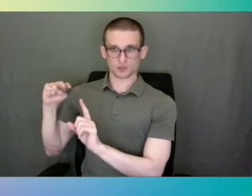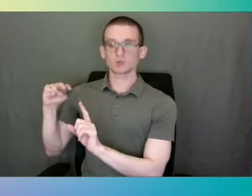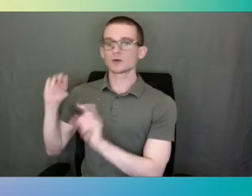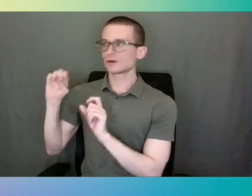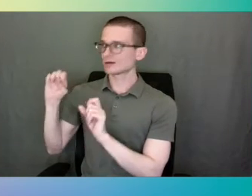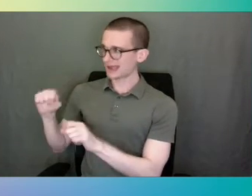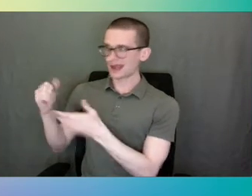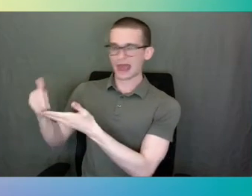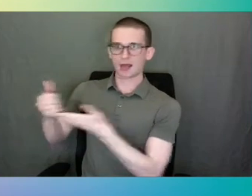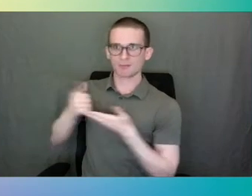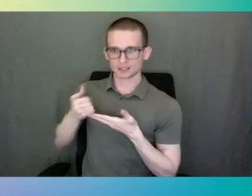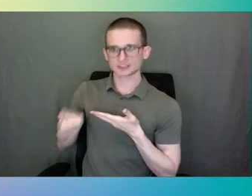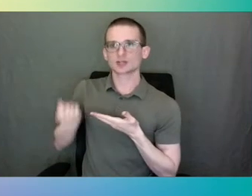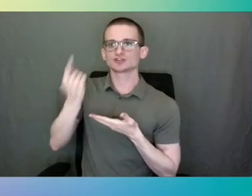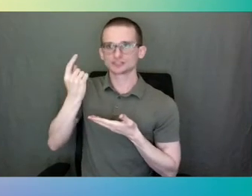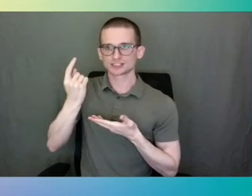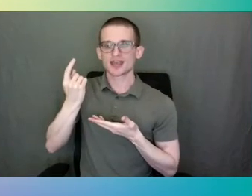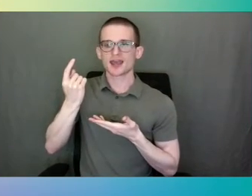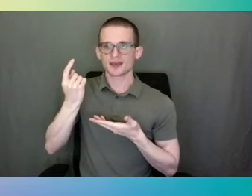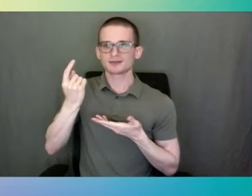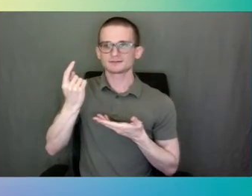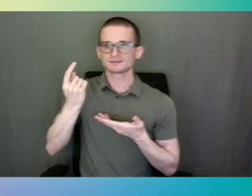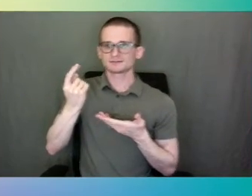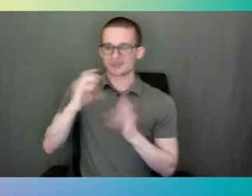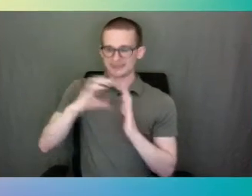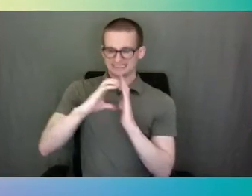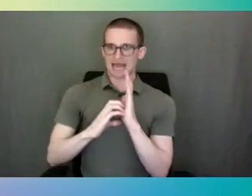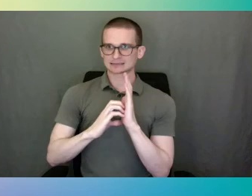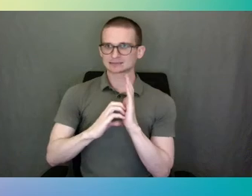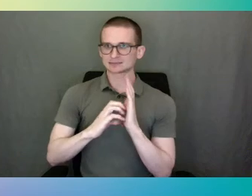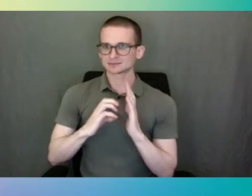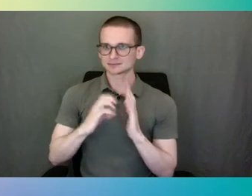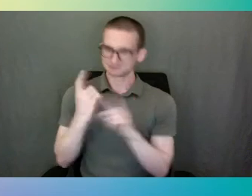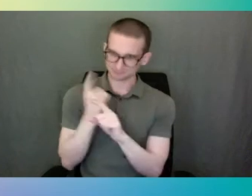assist us in understanding the text accurately.